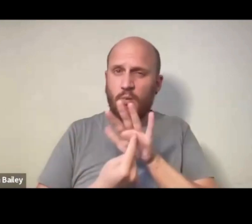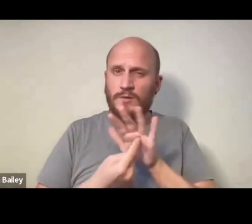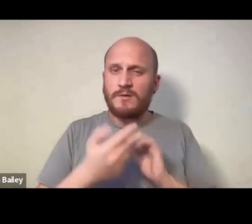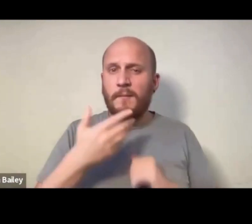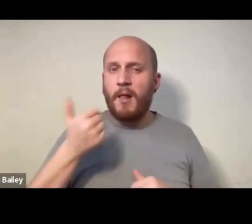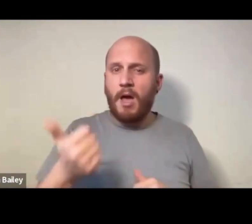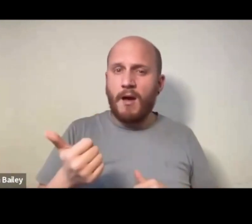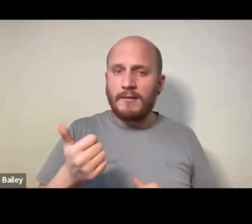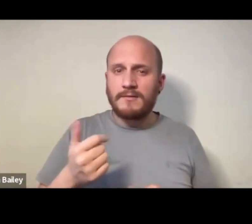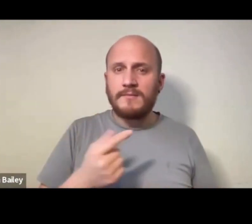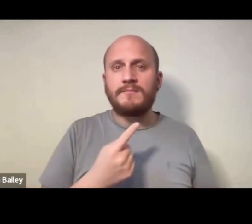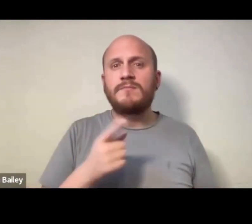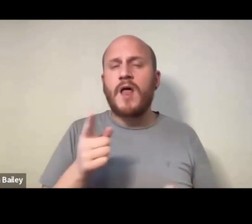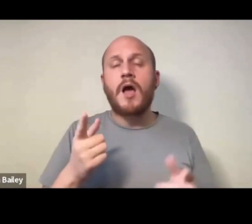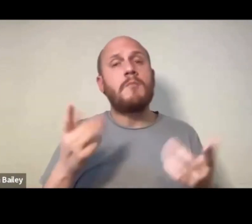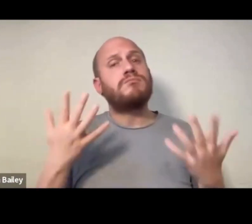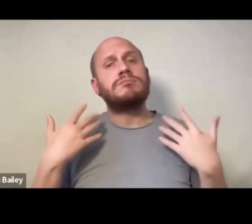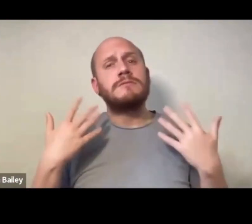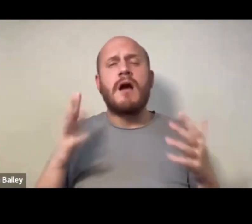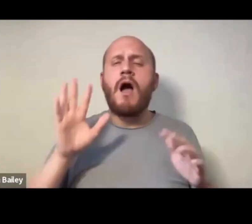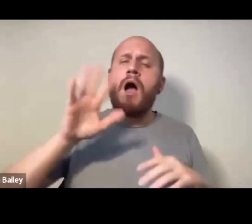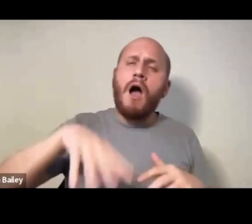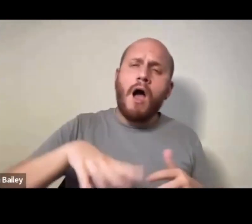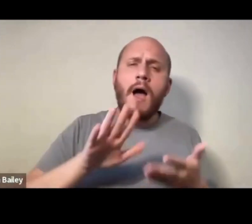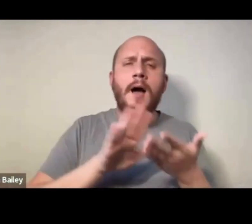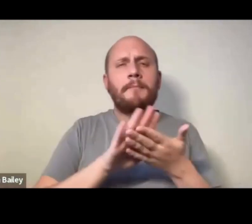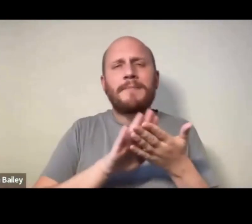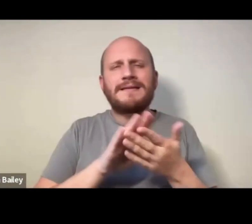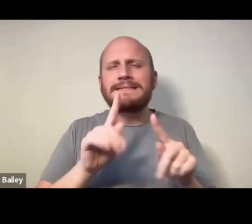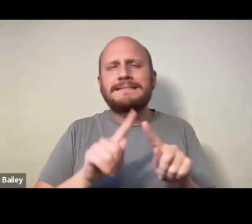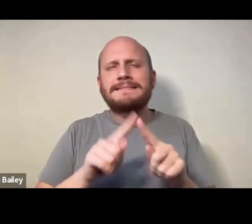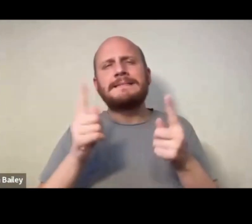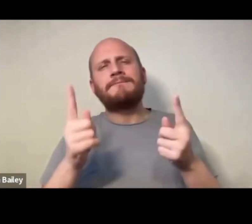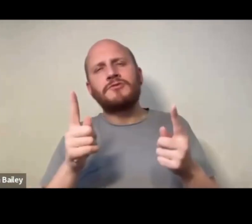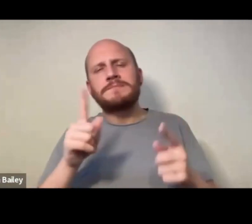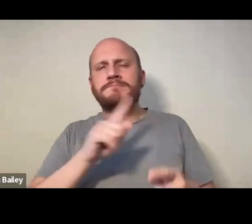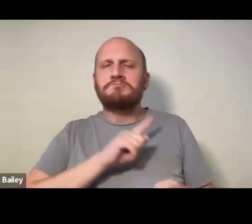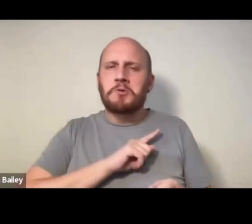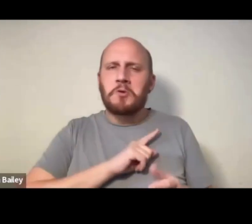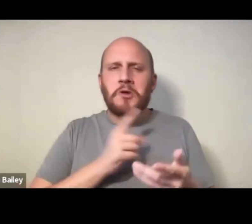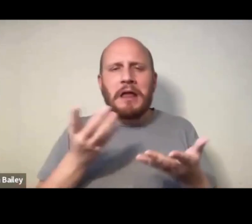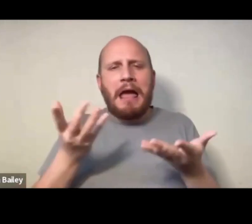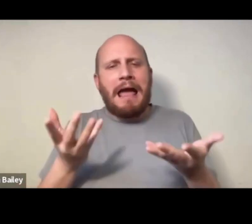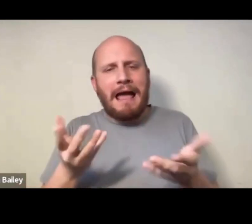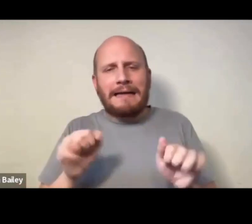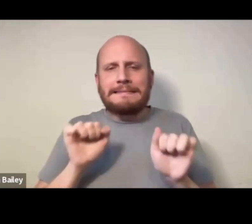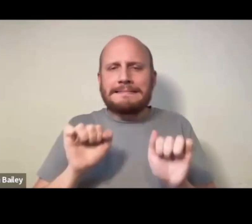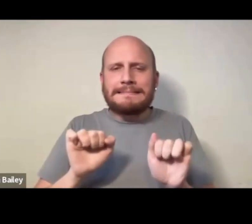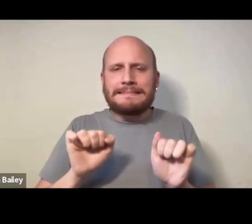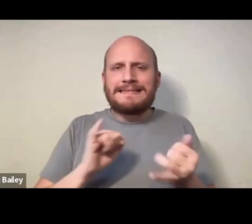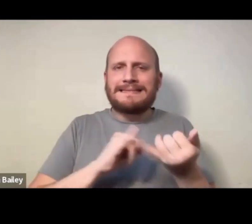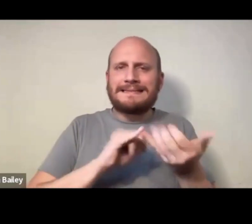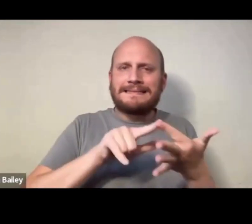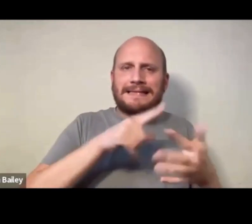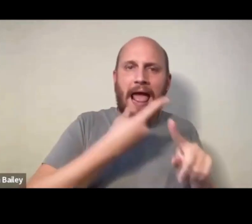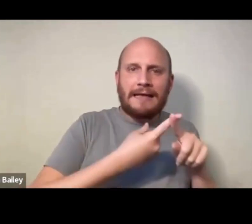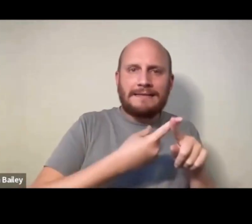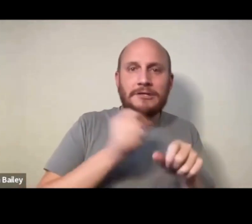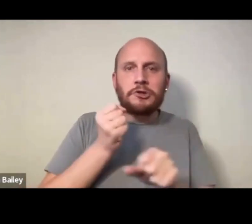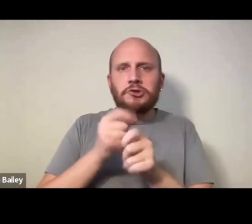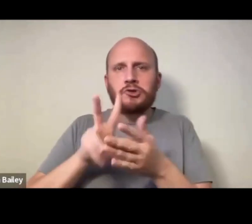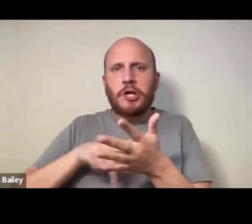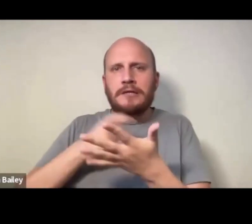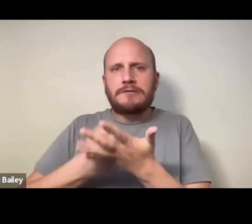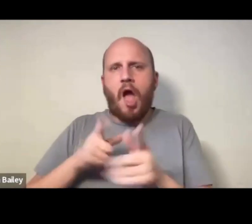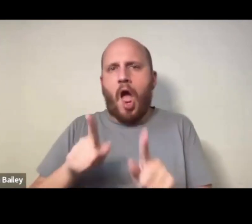saying, you know, kind of breezy about it, like, oh no, it's a different concept because, you know, sex and gender are kind of considered different